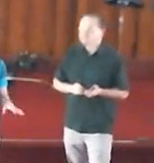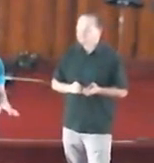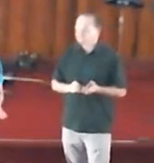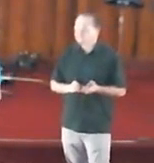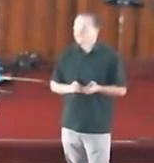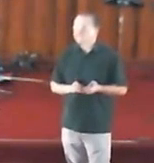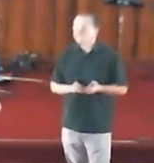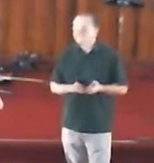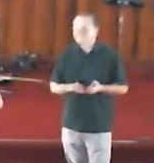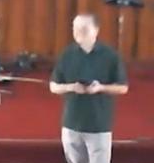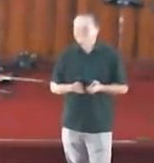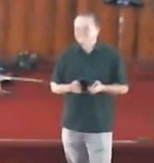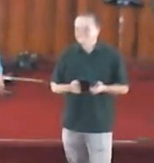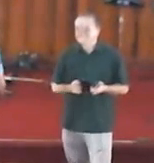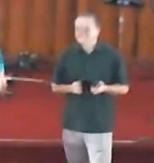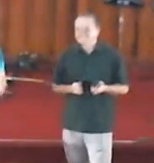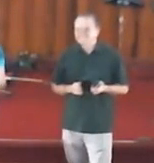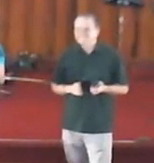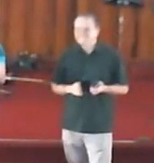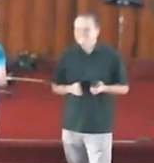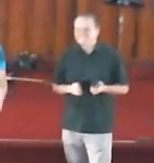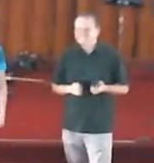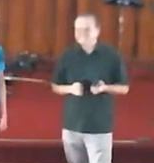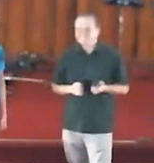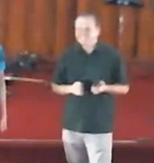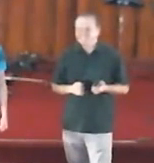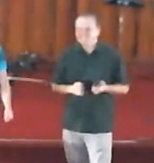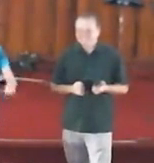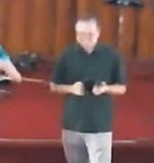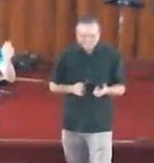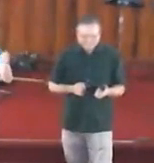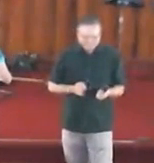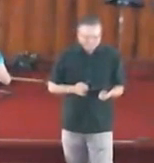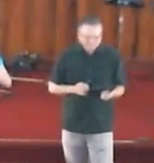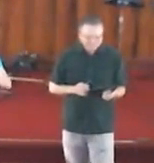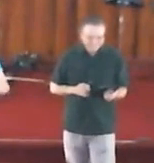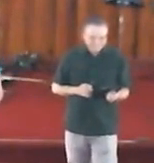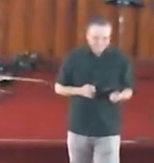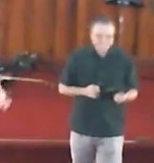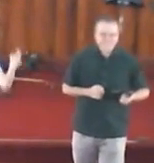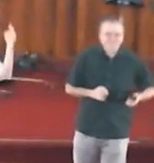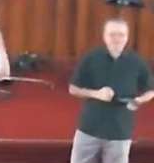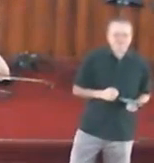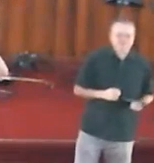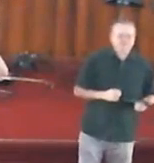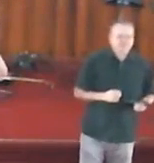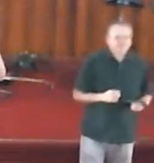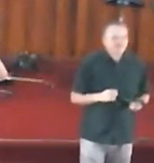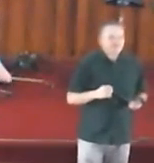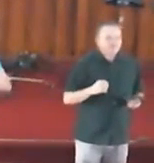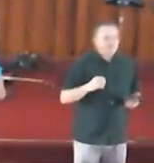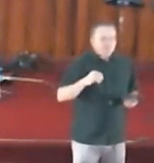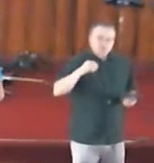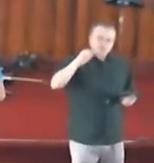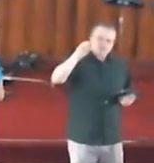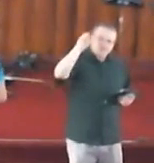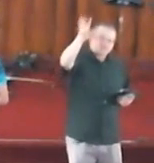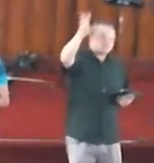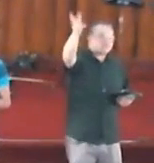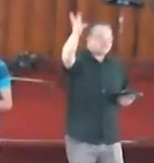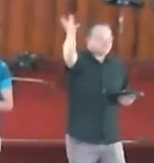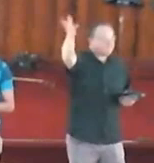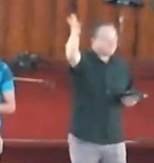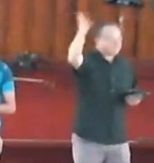really that Christian, and what he did is that he fired a kite and tied a key to it and trying to get lightning bolt to hit it.